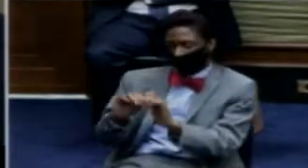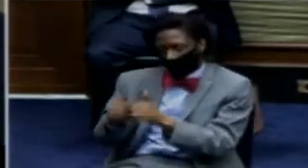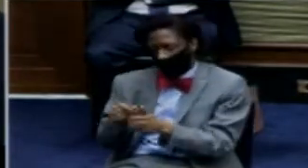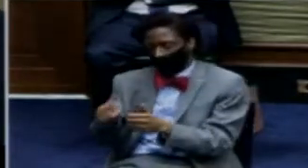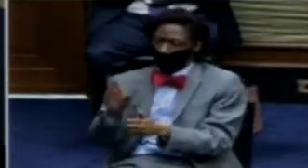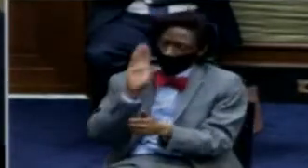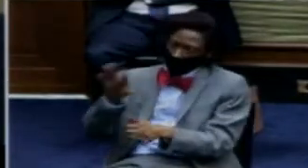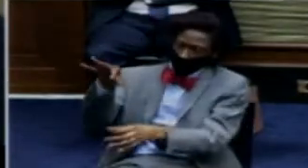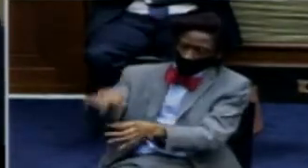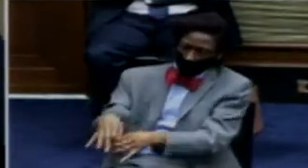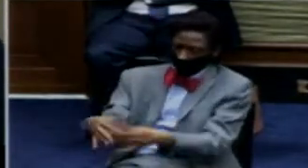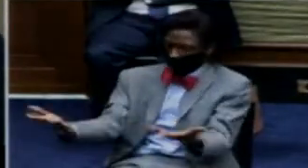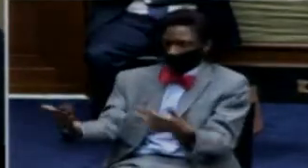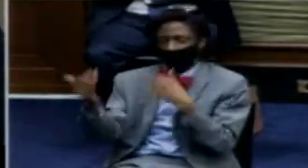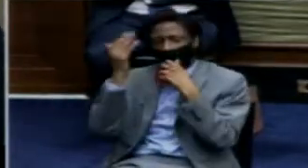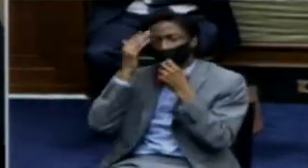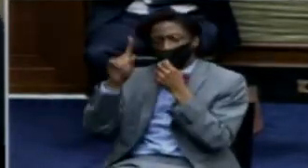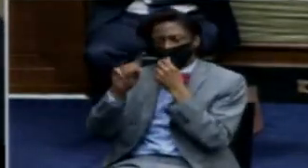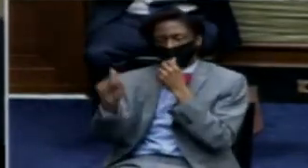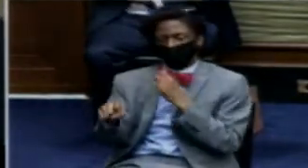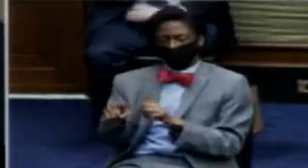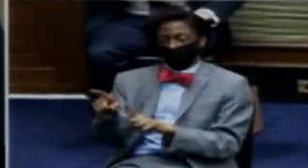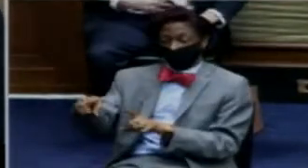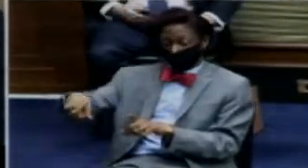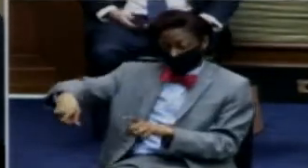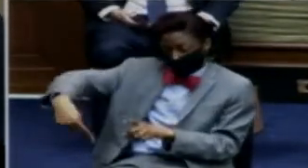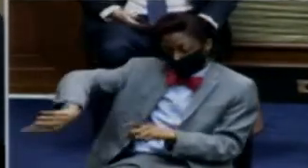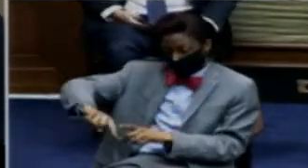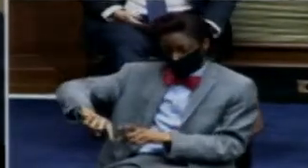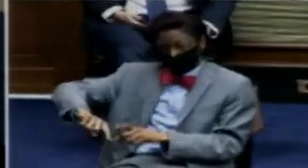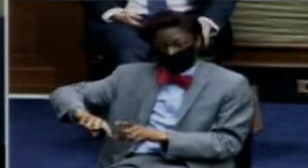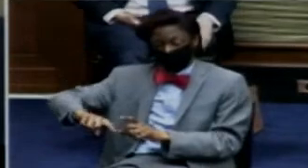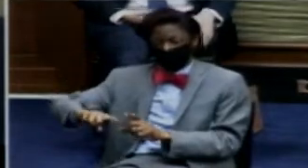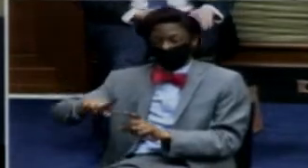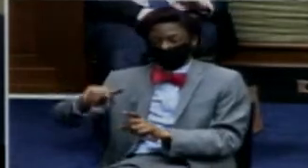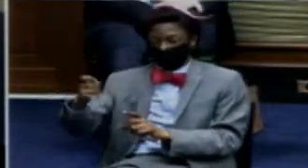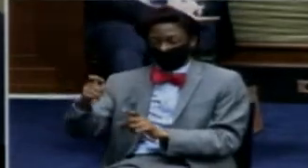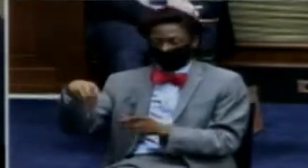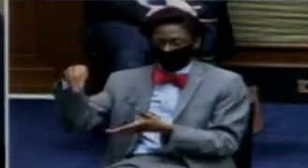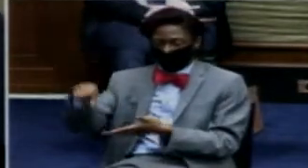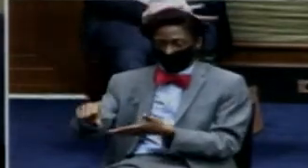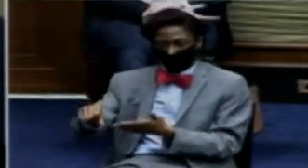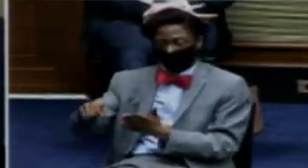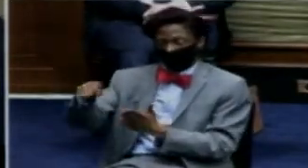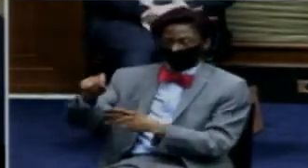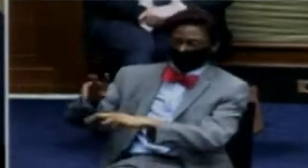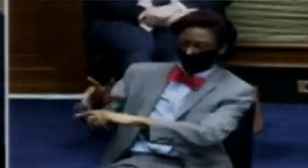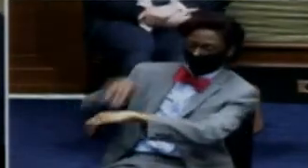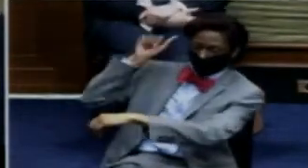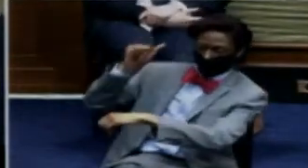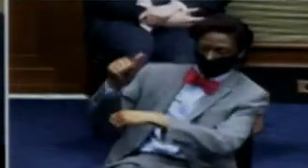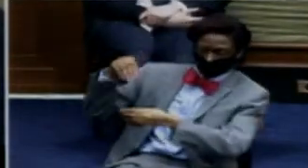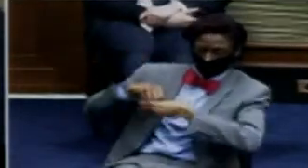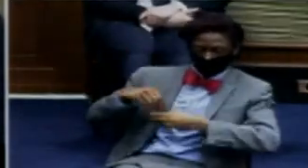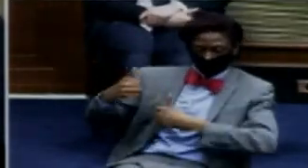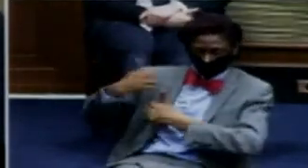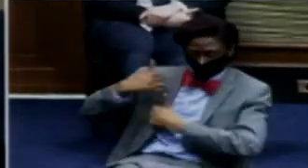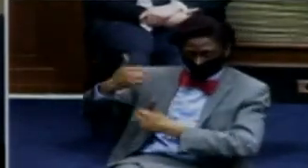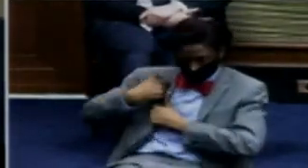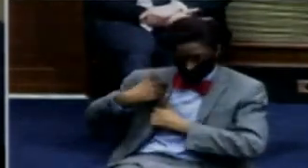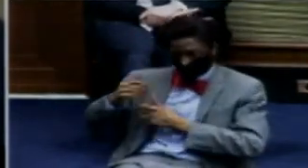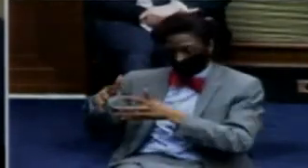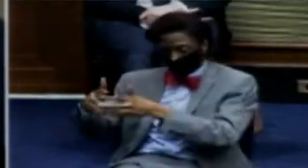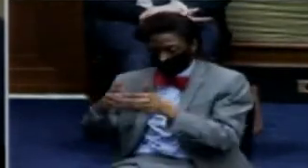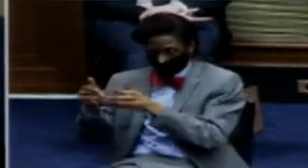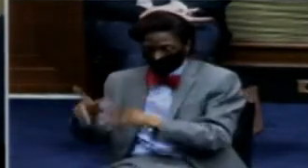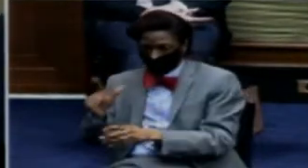they're admitted. The question is, are these tax-paying, draftable American citizens who are subject to all the laws of the country who deserve